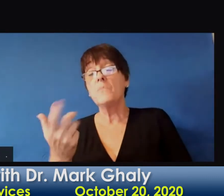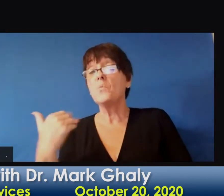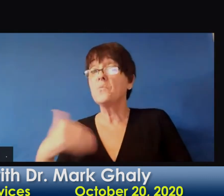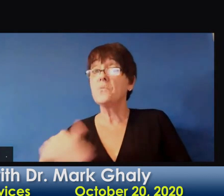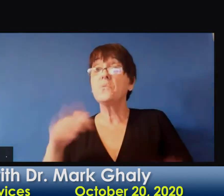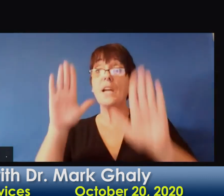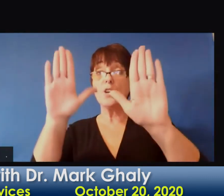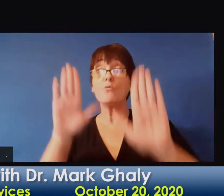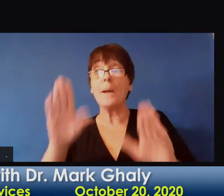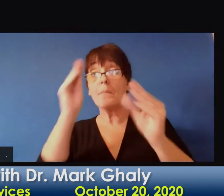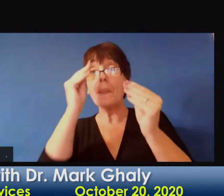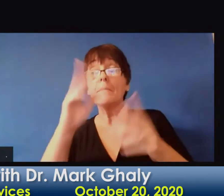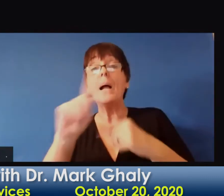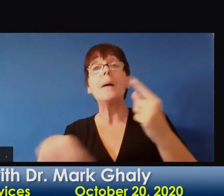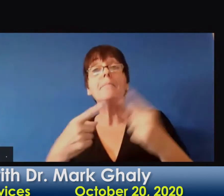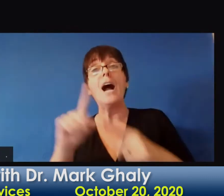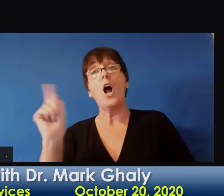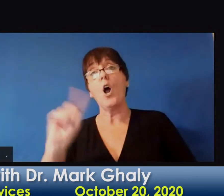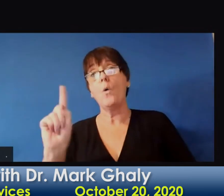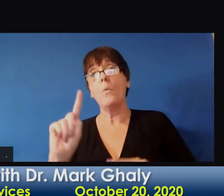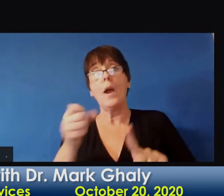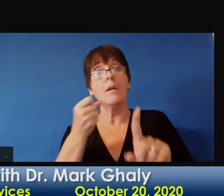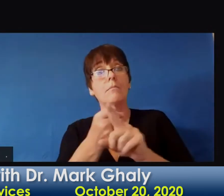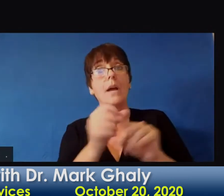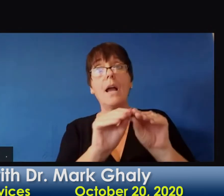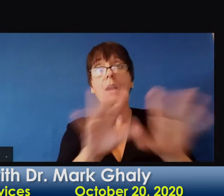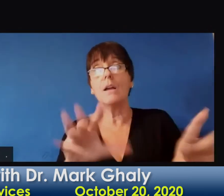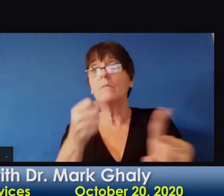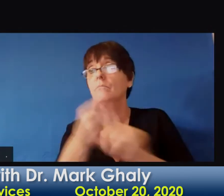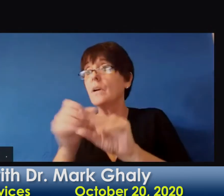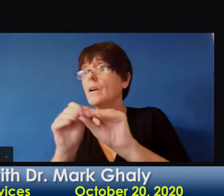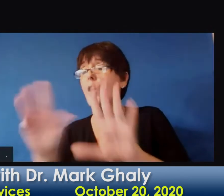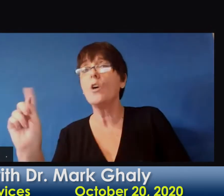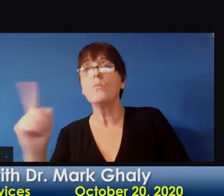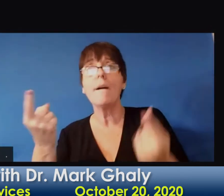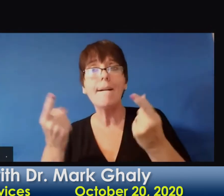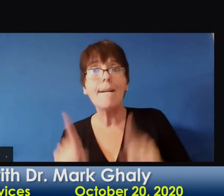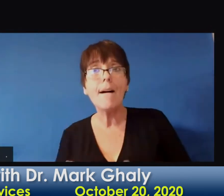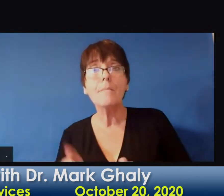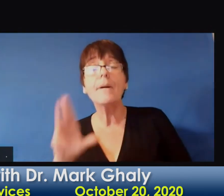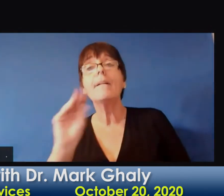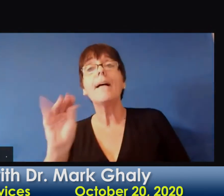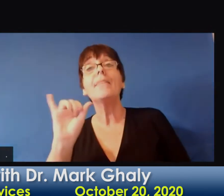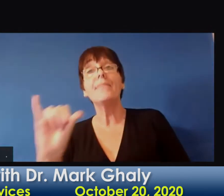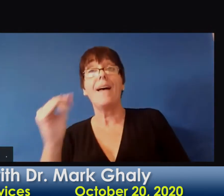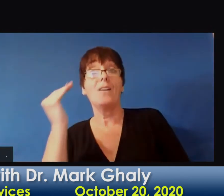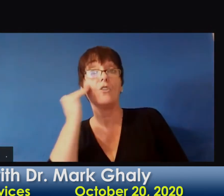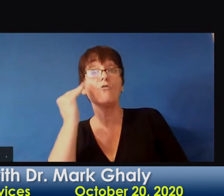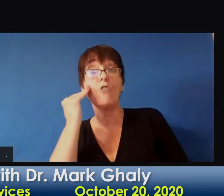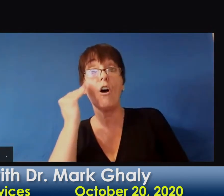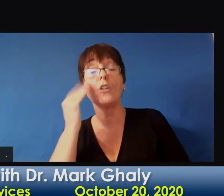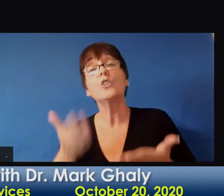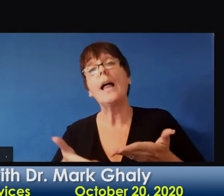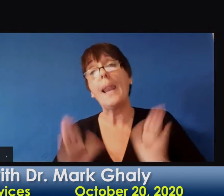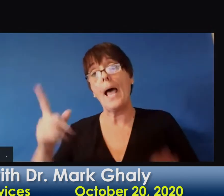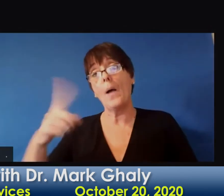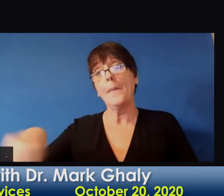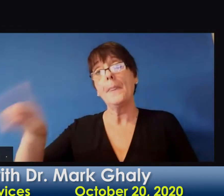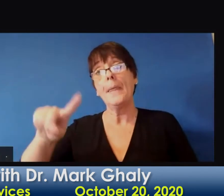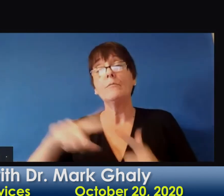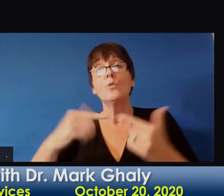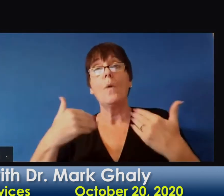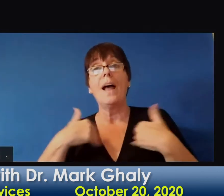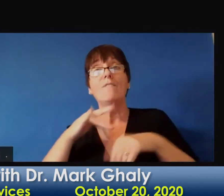incredible information about where outbreaks are occurring. And certainly that sort of knowledge allows them to have